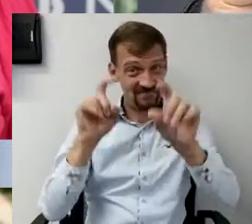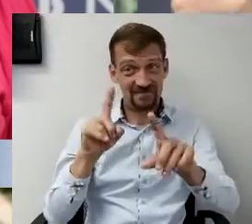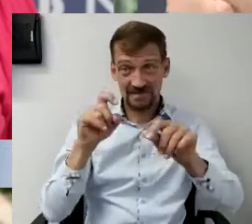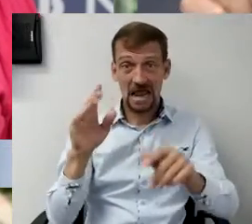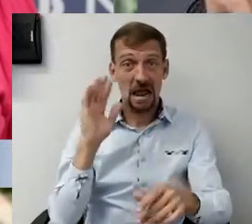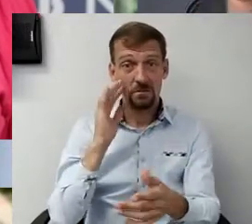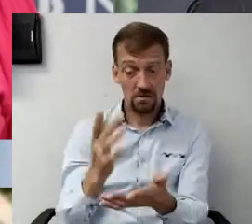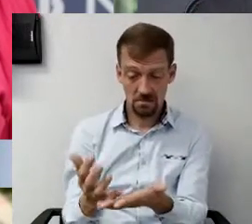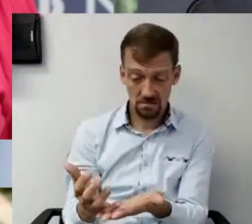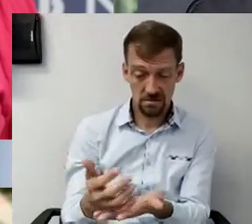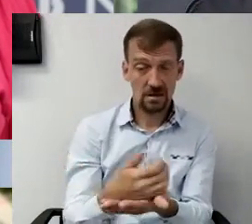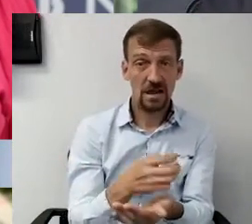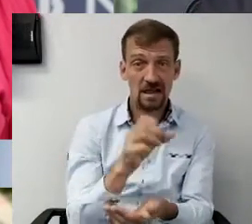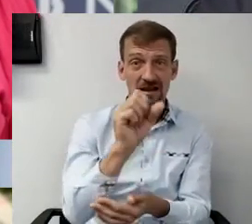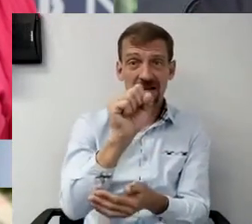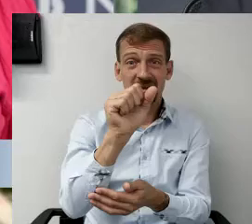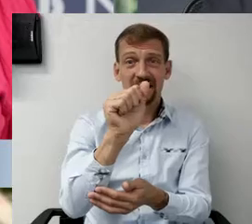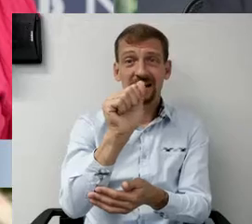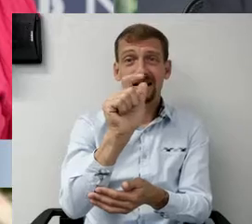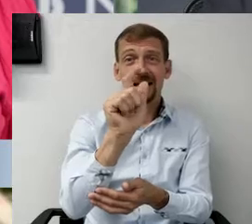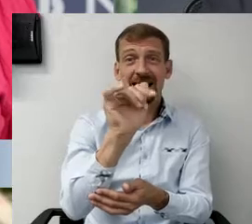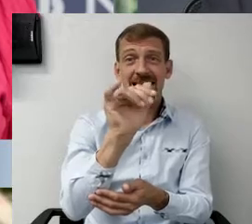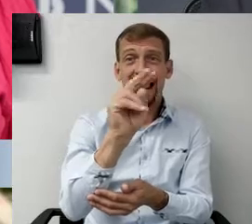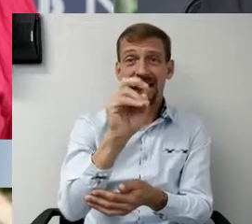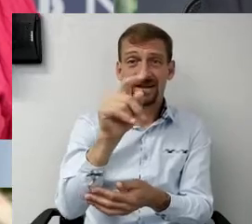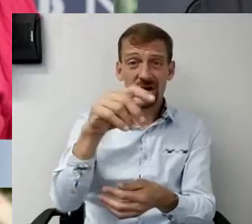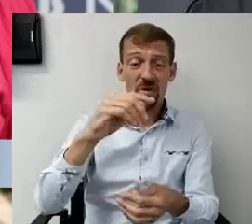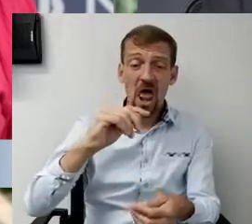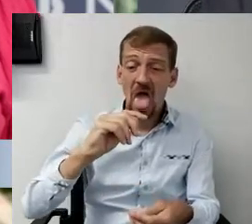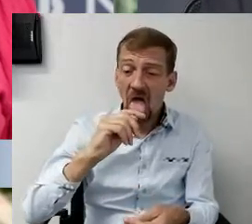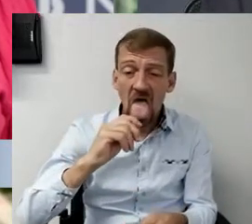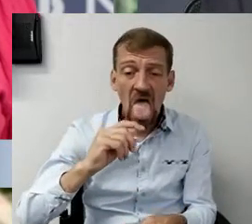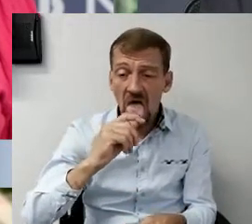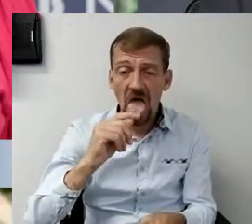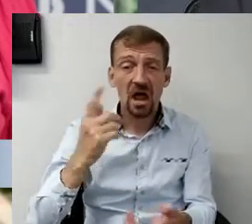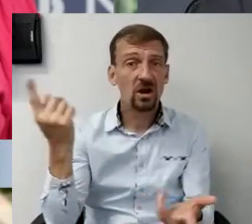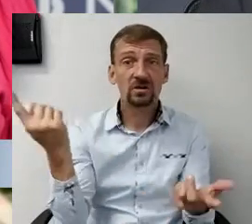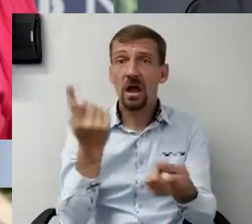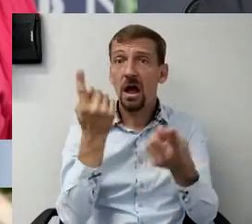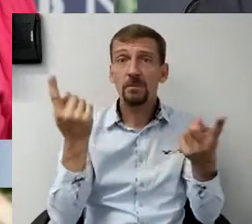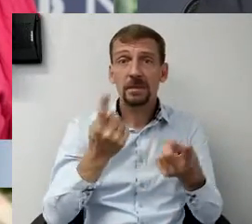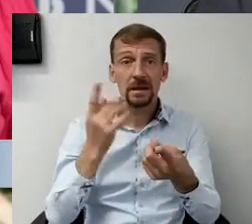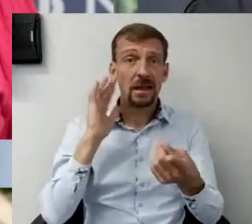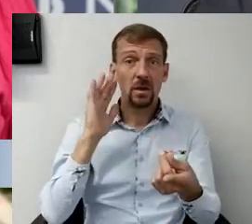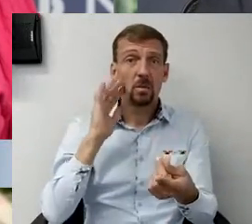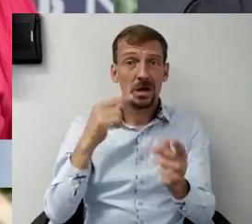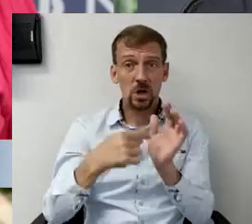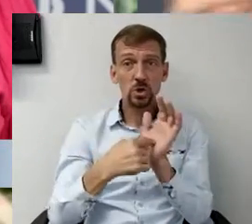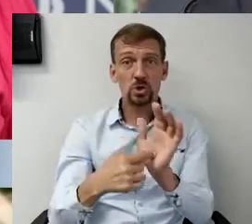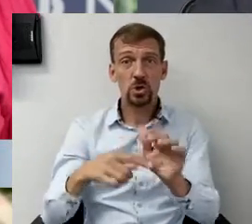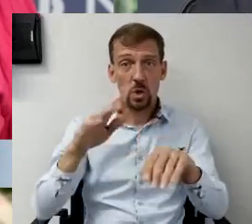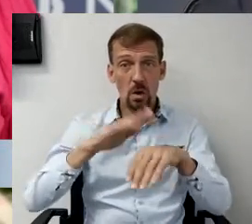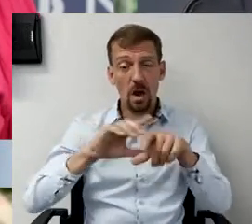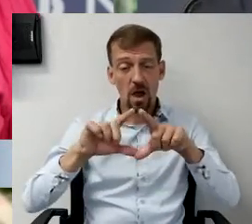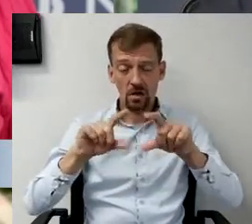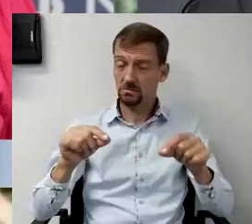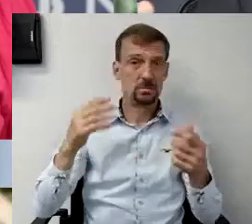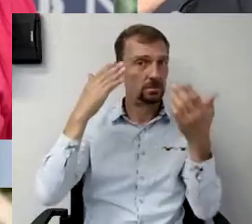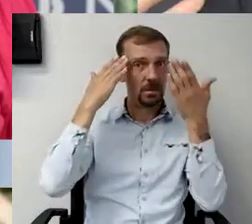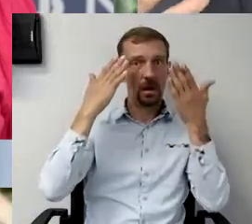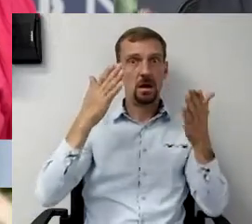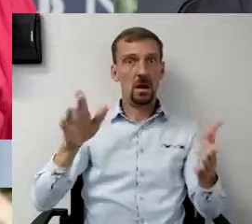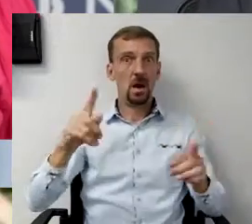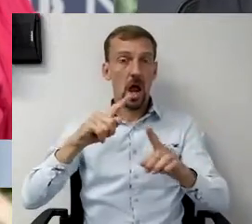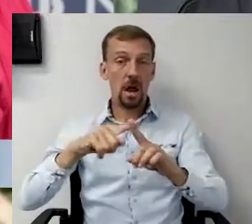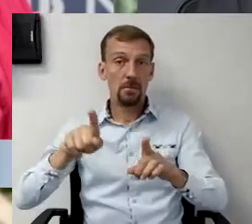saliva. I don't know if you place it on this card and then it gives you a reading. But they're also Abbott's